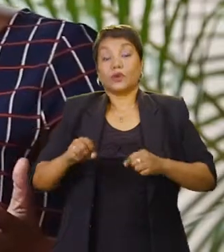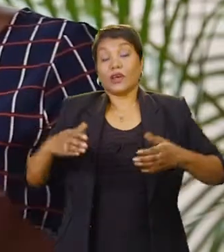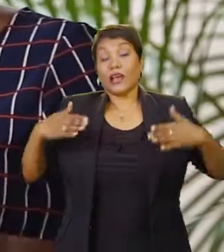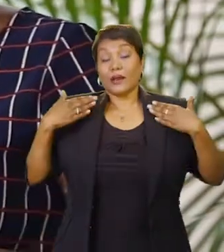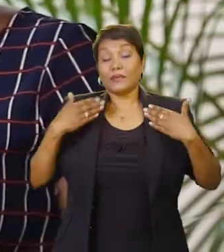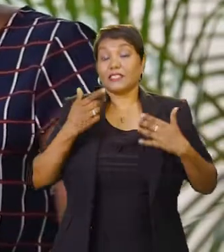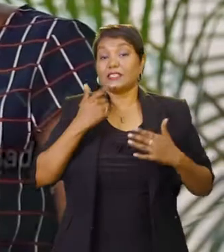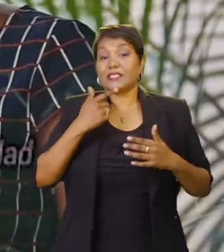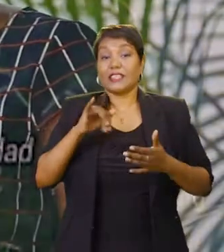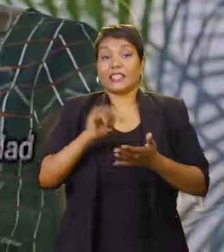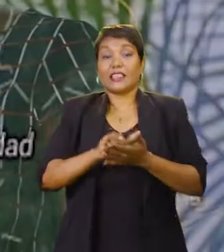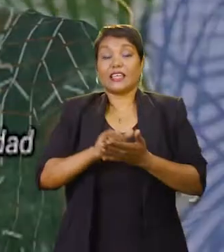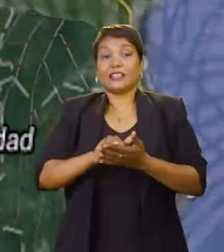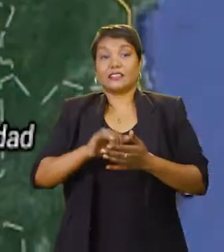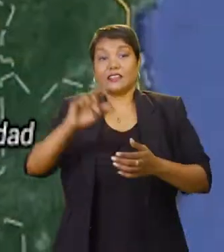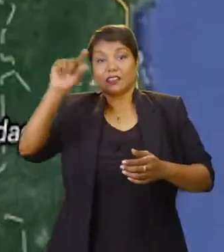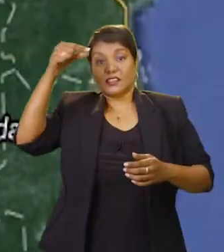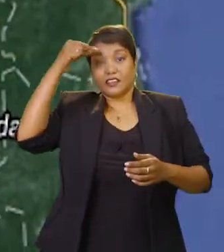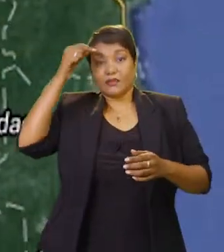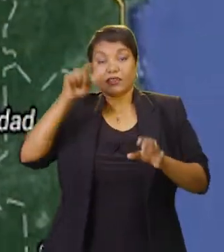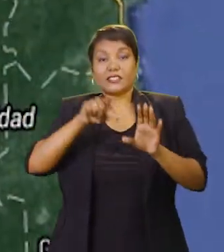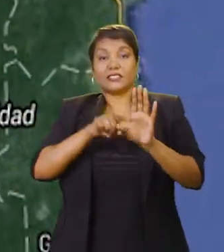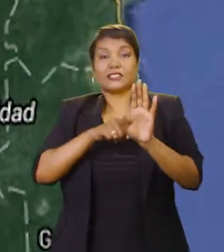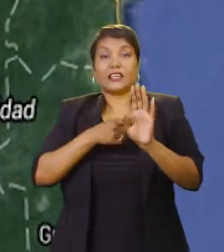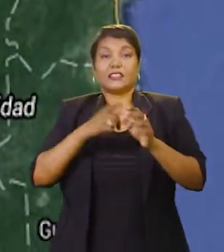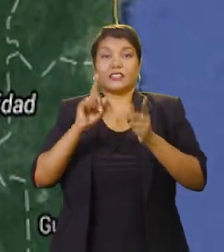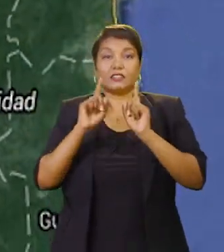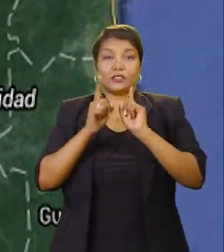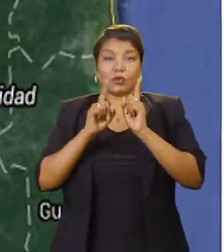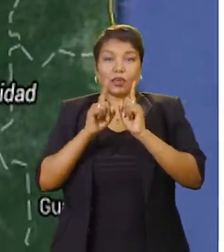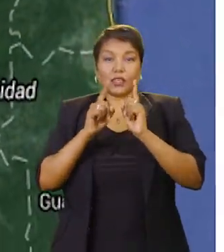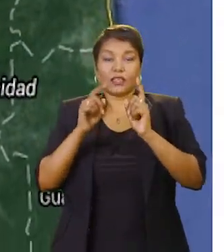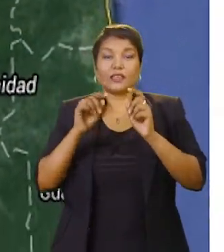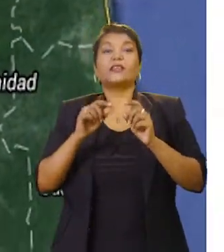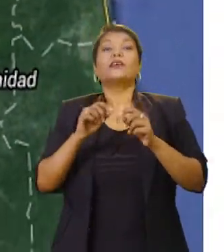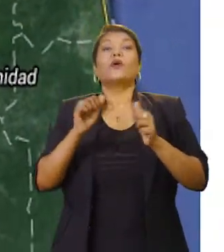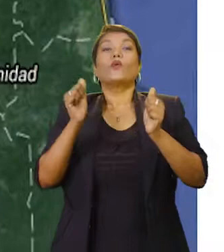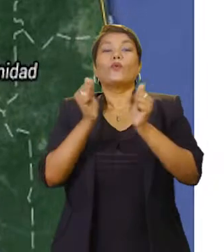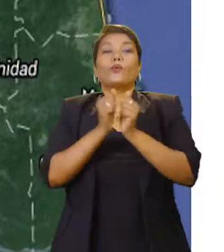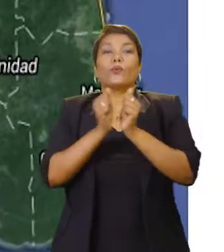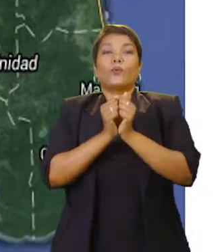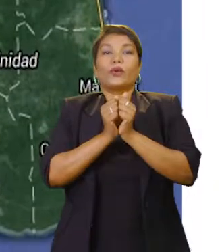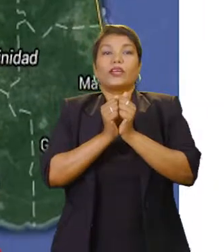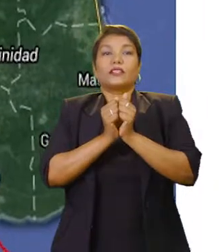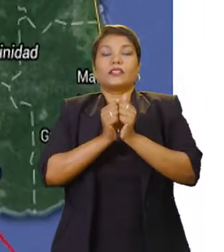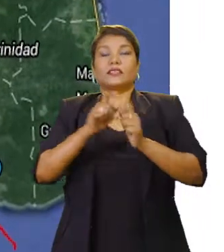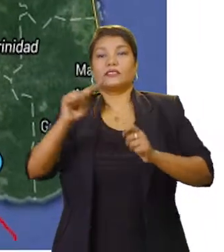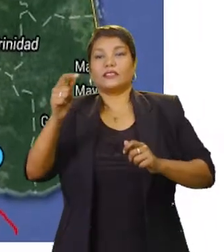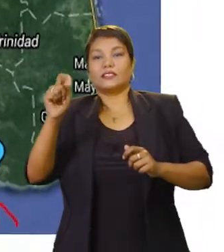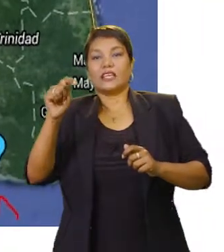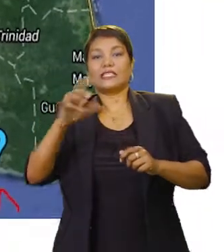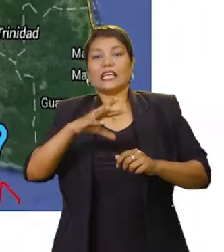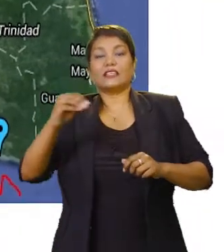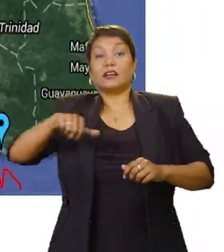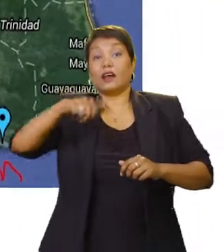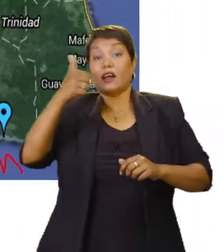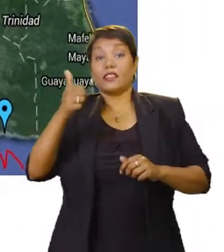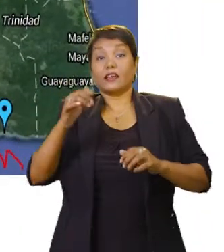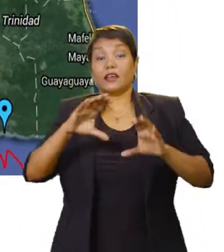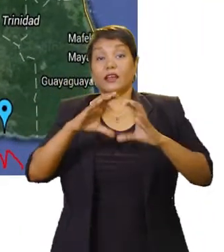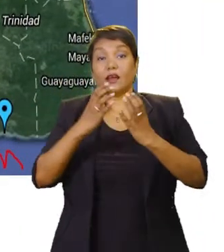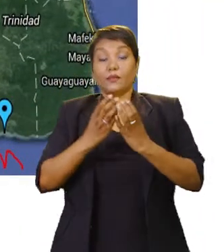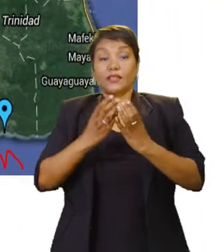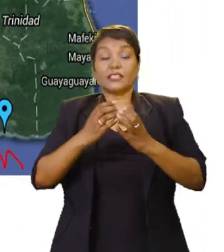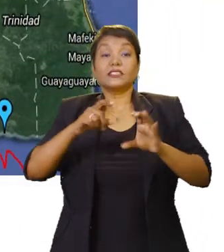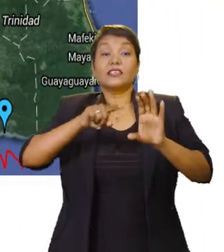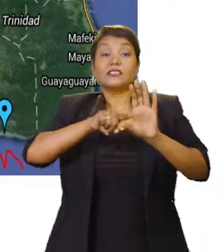to advise that the ministry has already started conversations with TATT and other interested parties